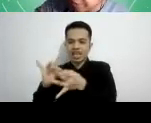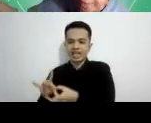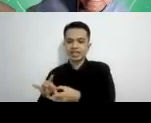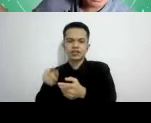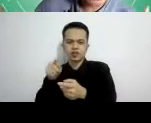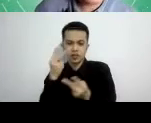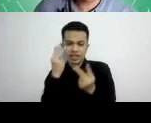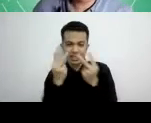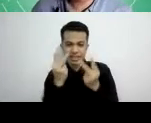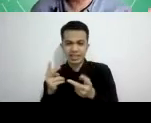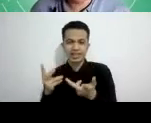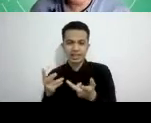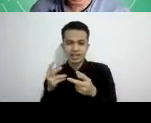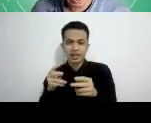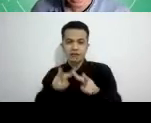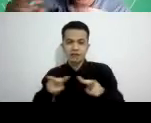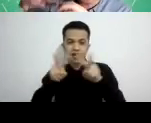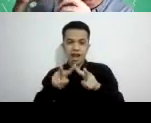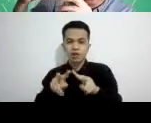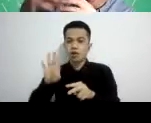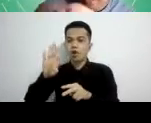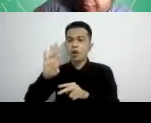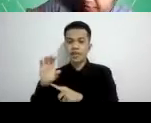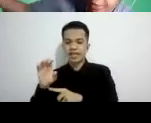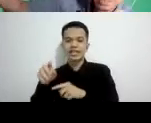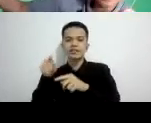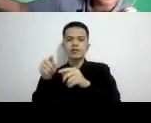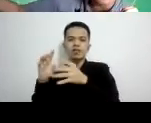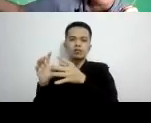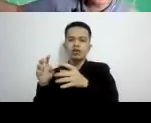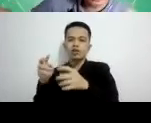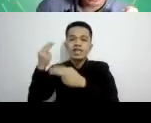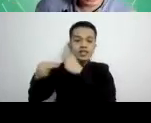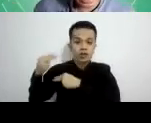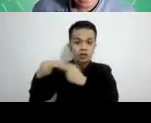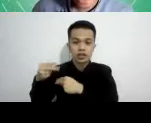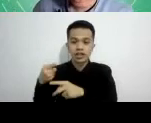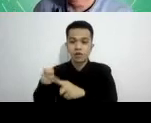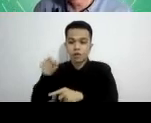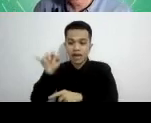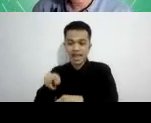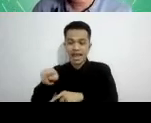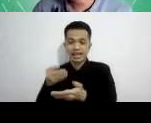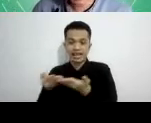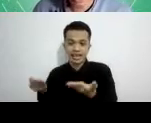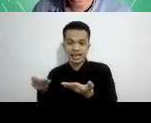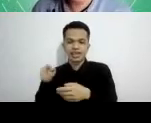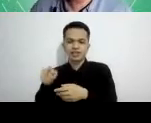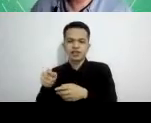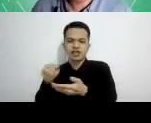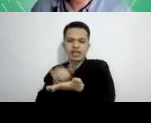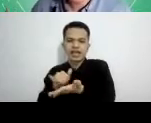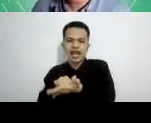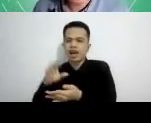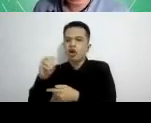can see the entire value of a blockchain or the entire history of this thing, this piece of code or this